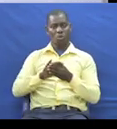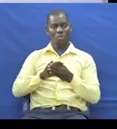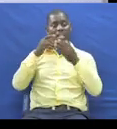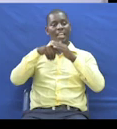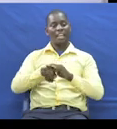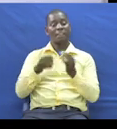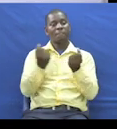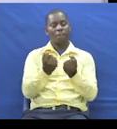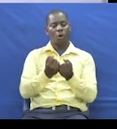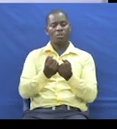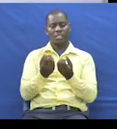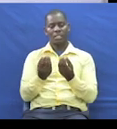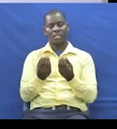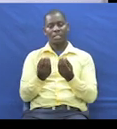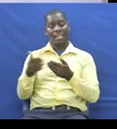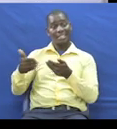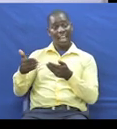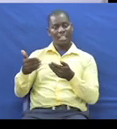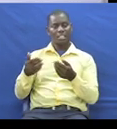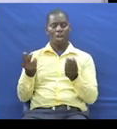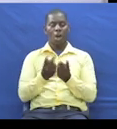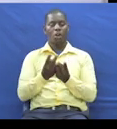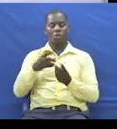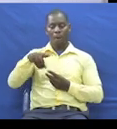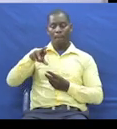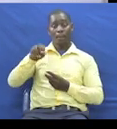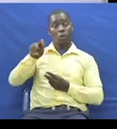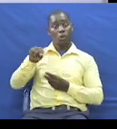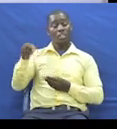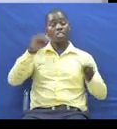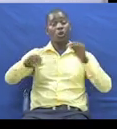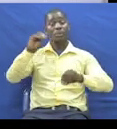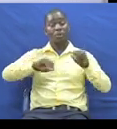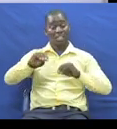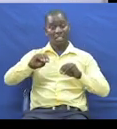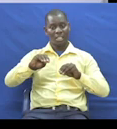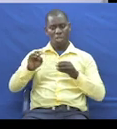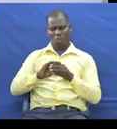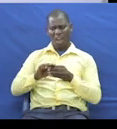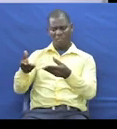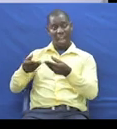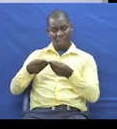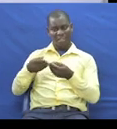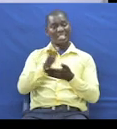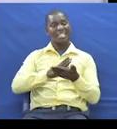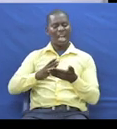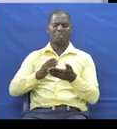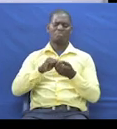were found inside the orange, and the protons were distributed. But these were having some of the